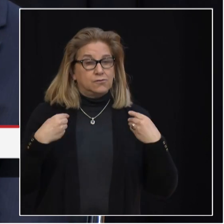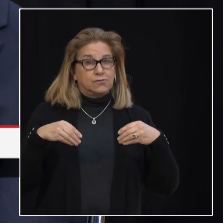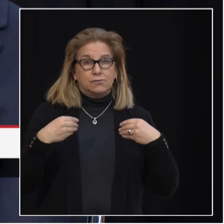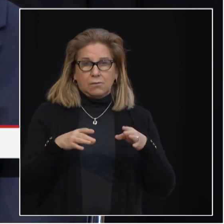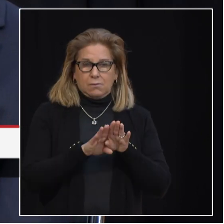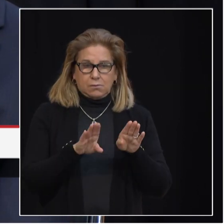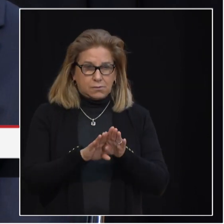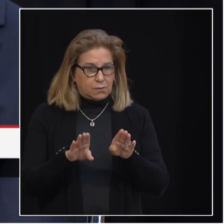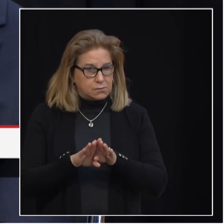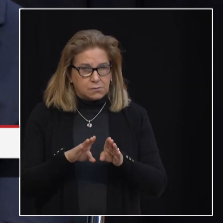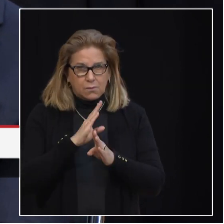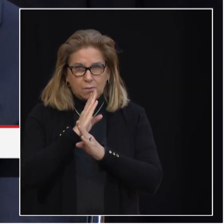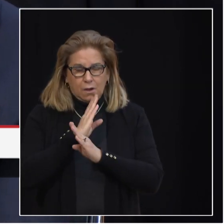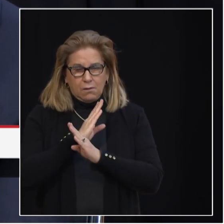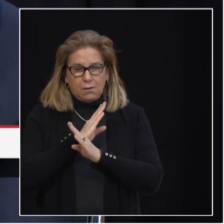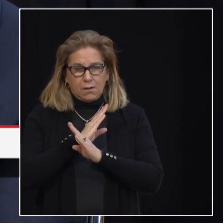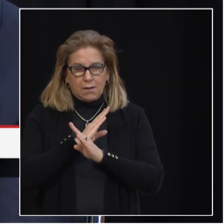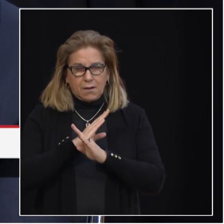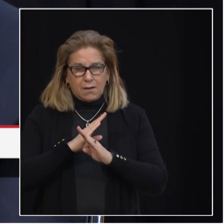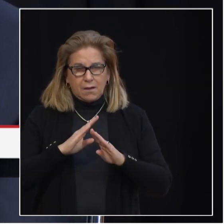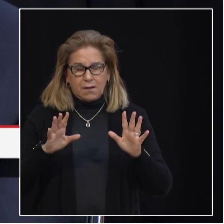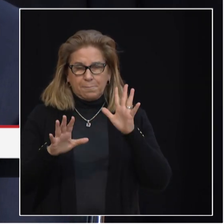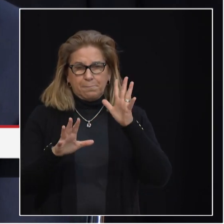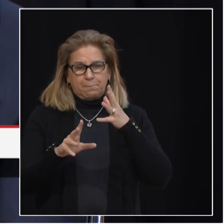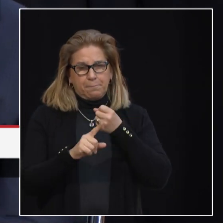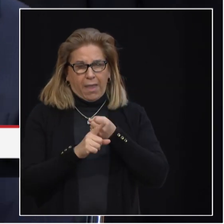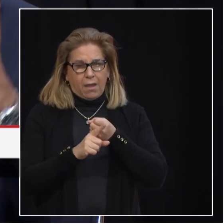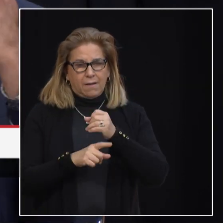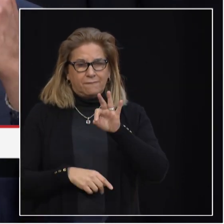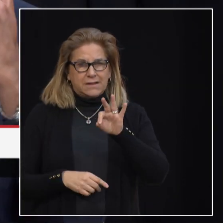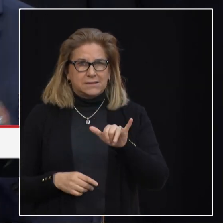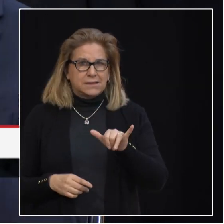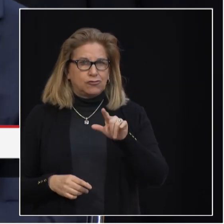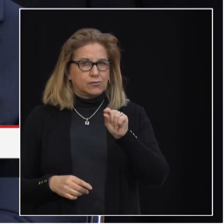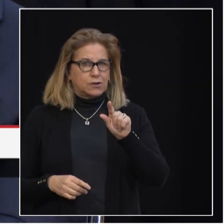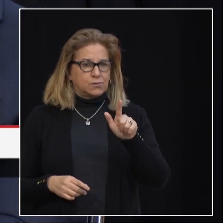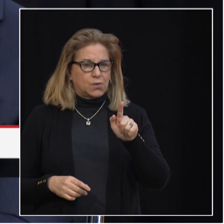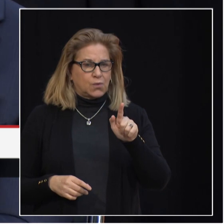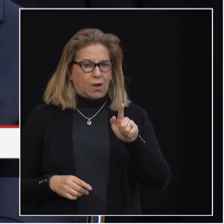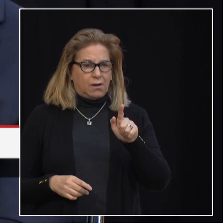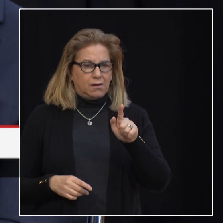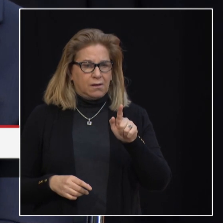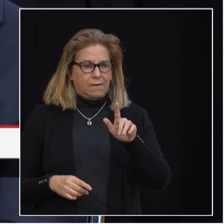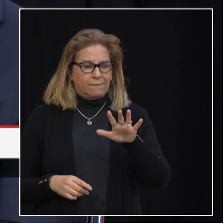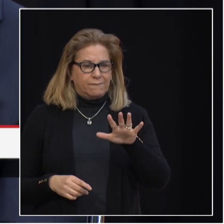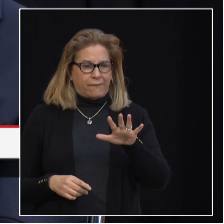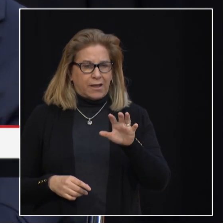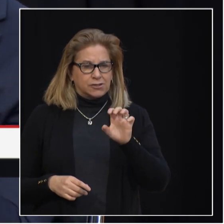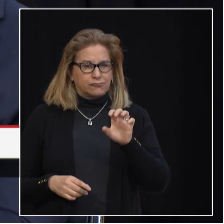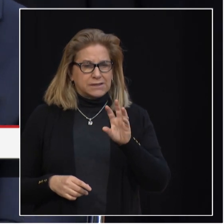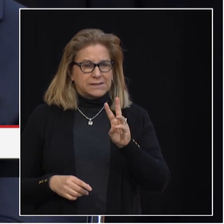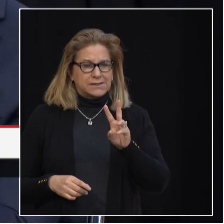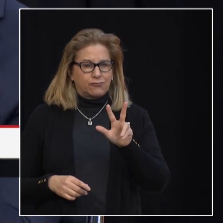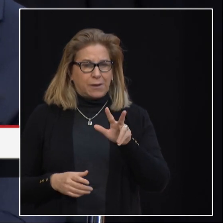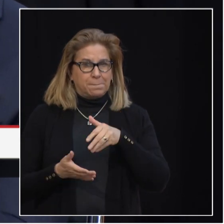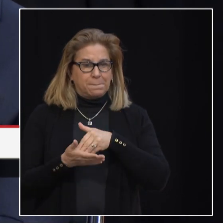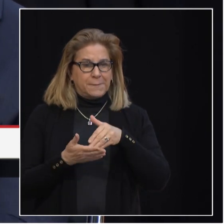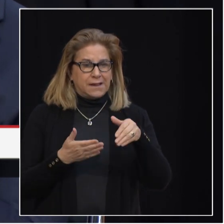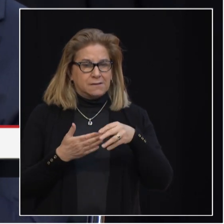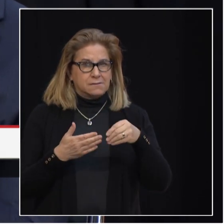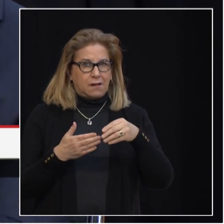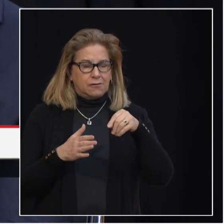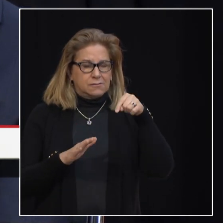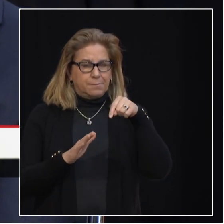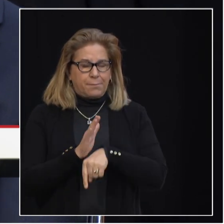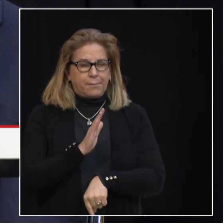in FY21, we're down to $563 million. Now, you don't want to see 800 million go down to 500, right? We want to see that number trickle up. And